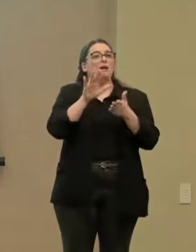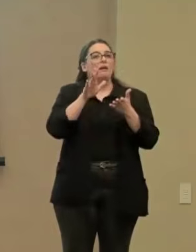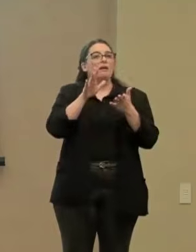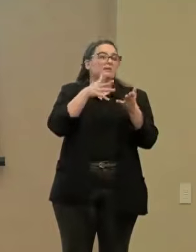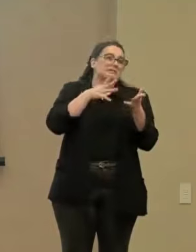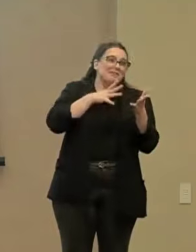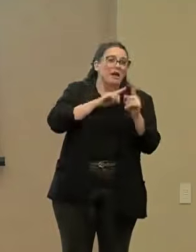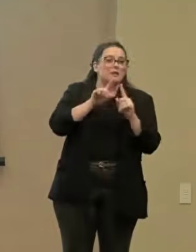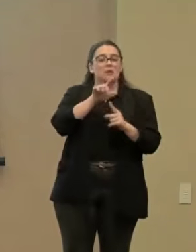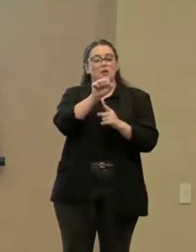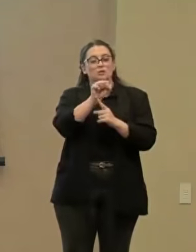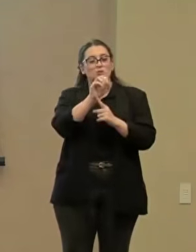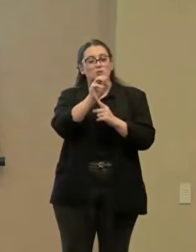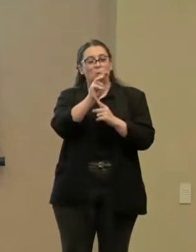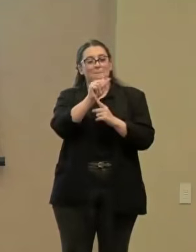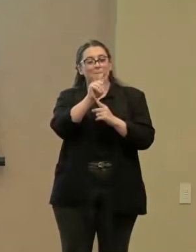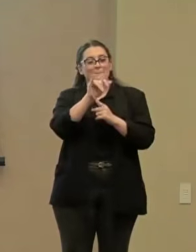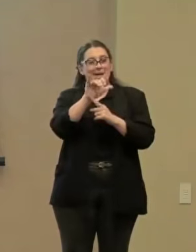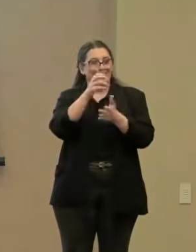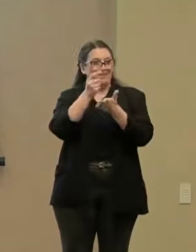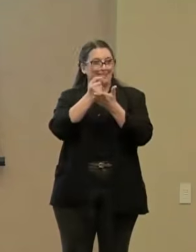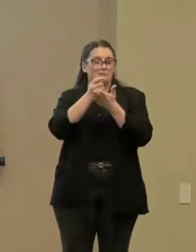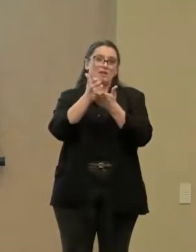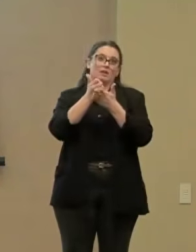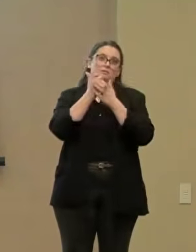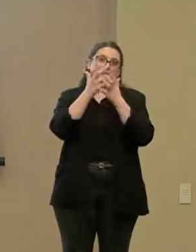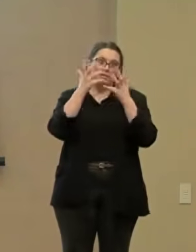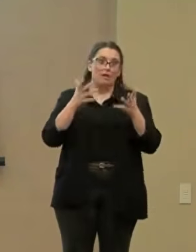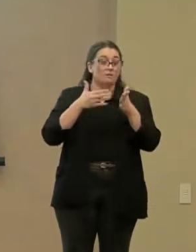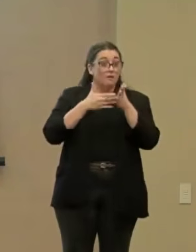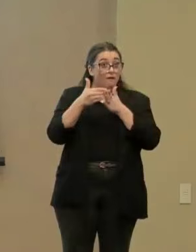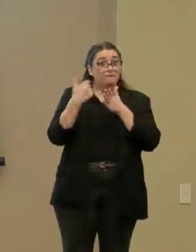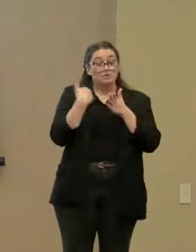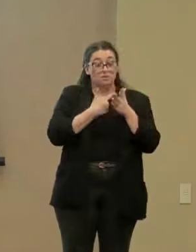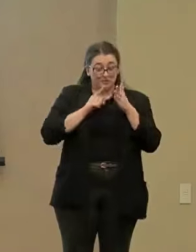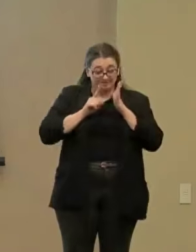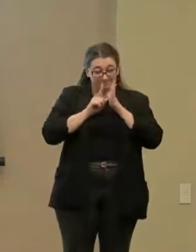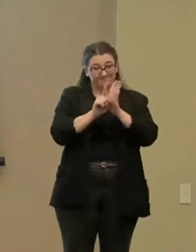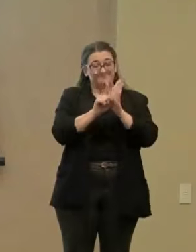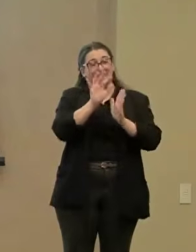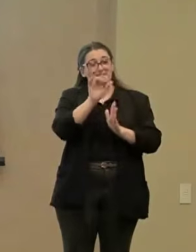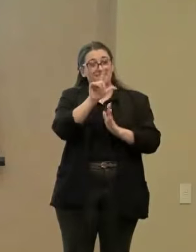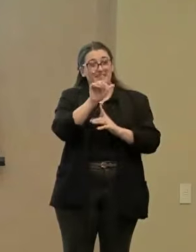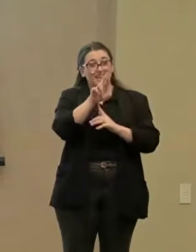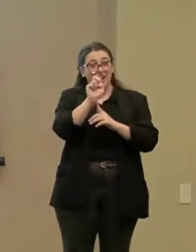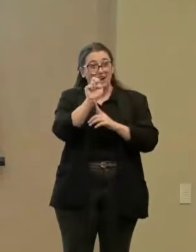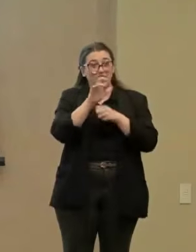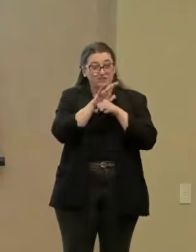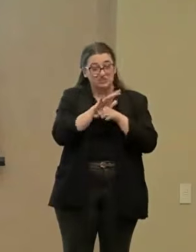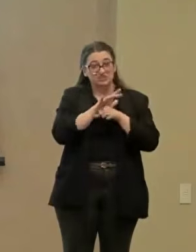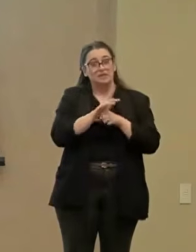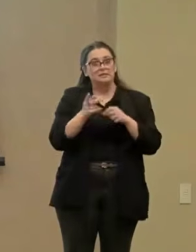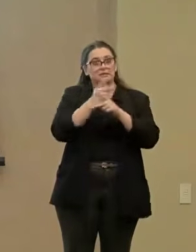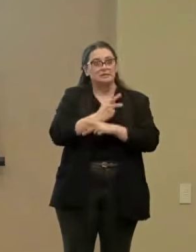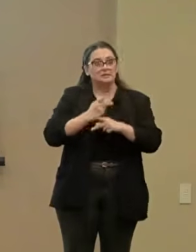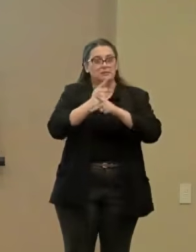lot of us feel stress when we are flared, and then on top of that, we get more pain. And